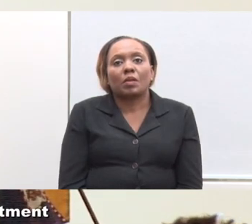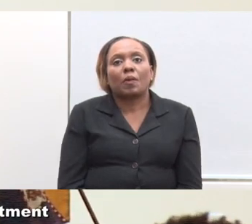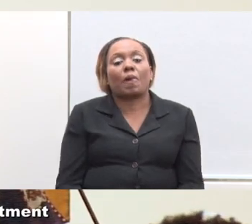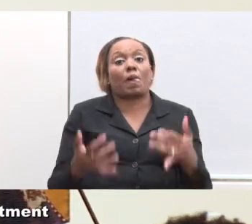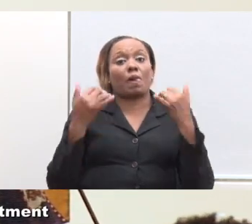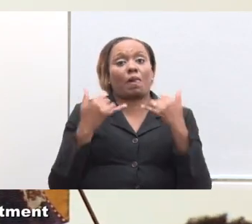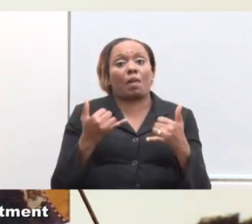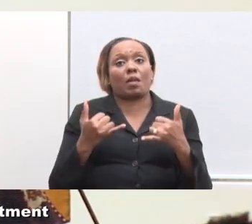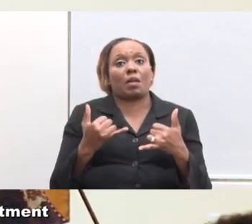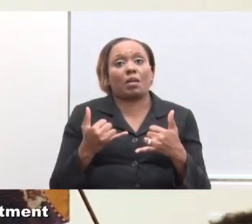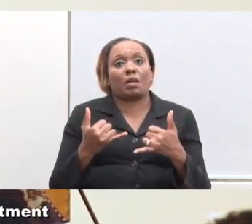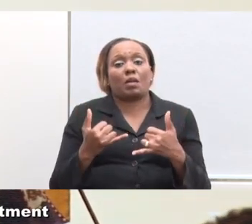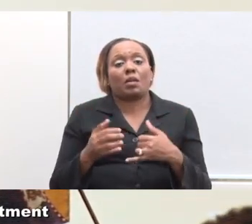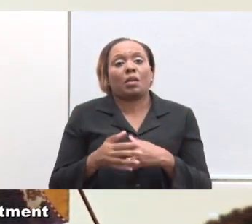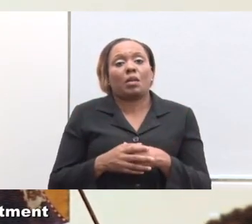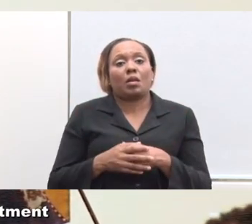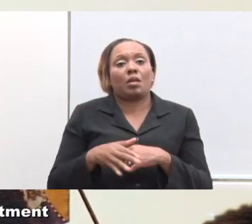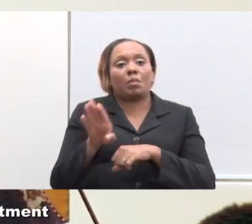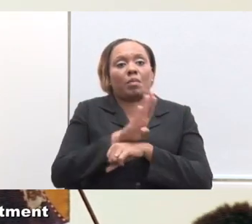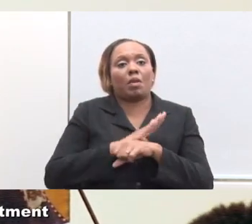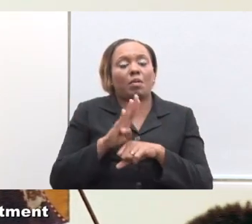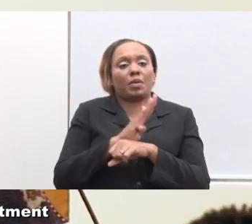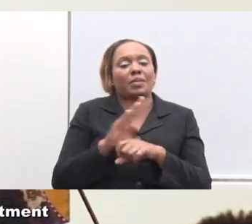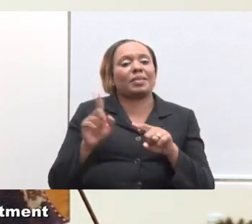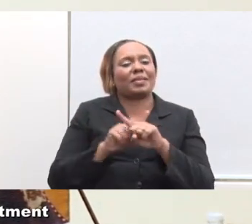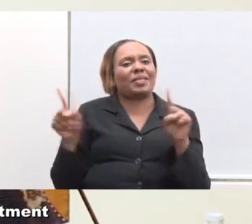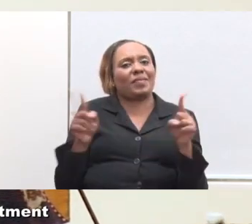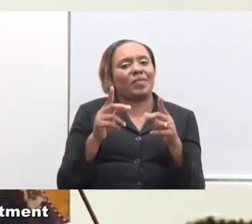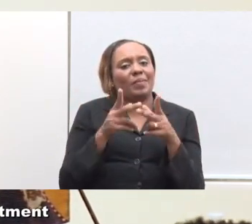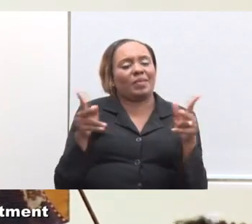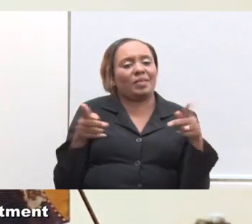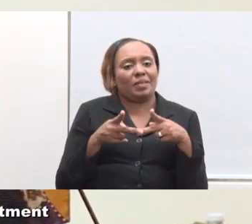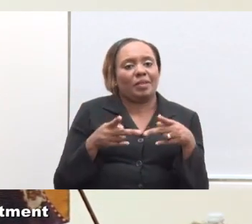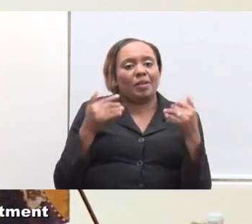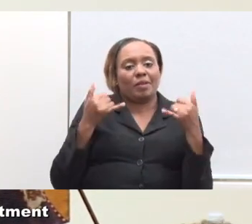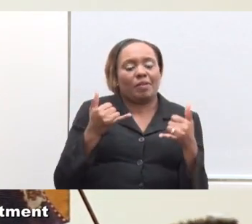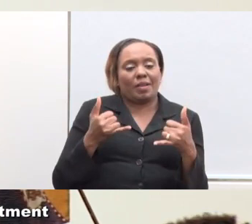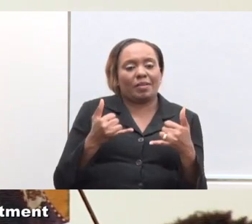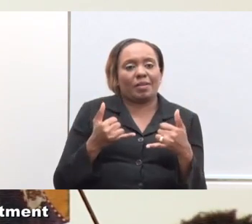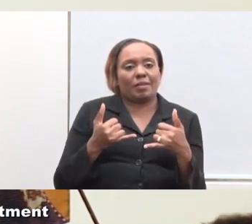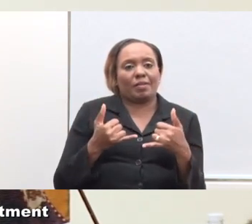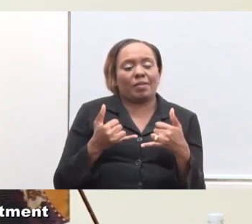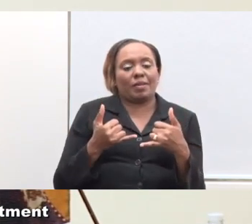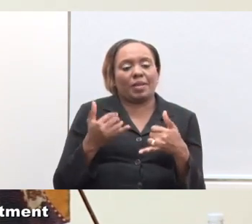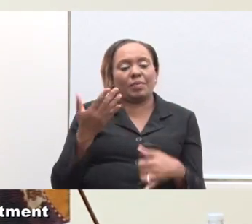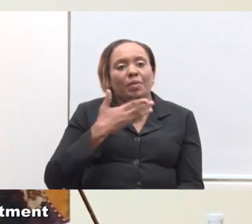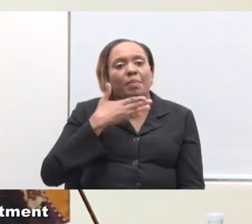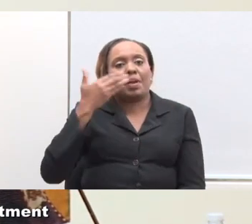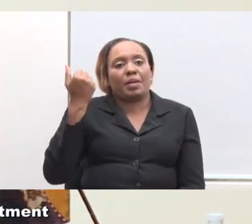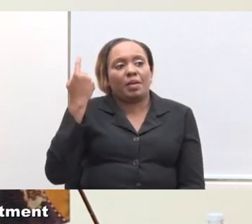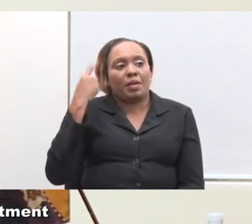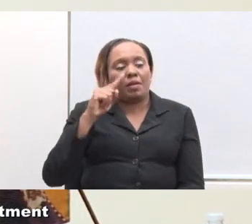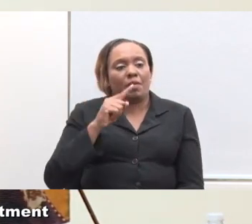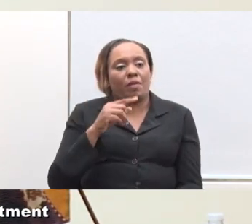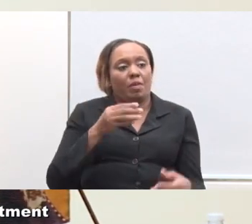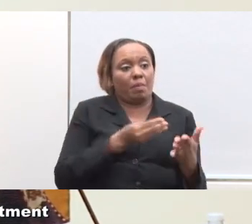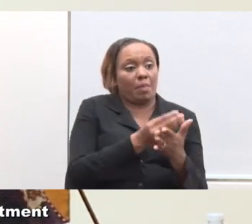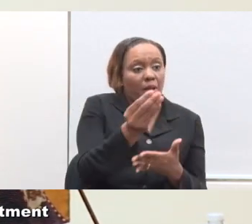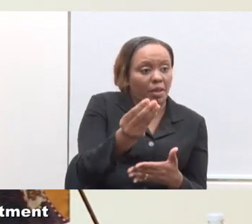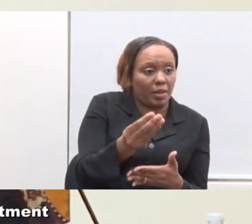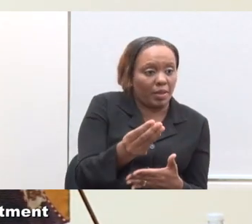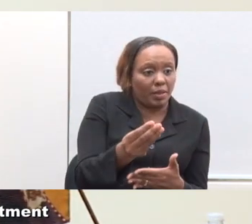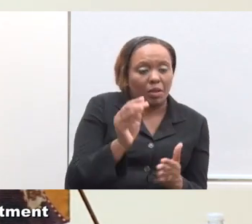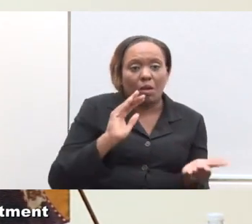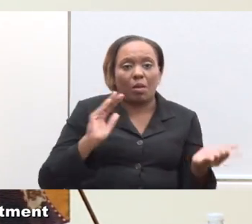2020 than to rent property. The interest rates now being charged for mortgages